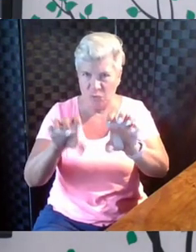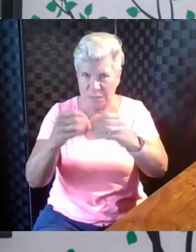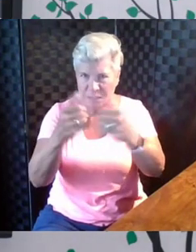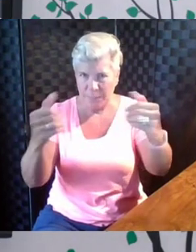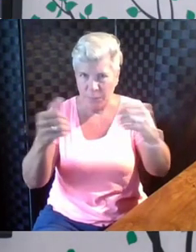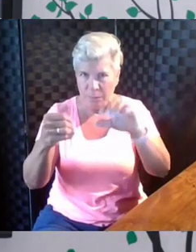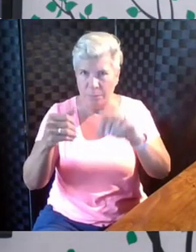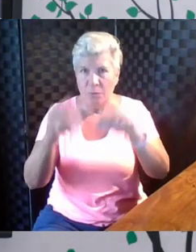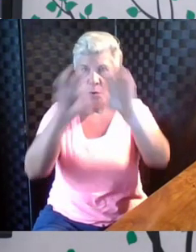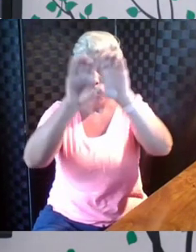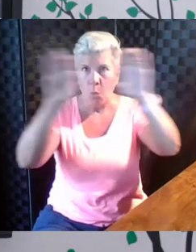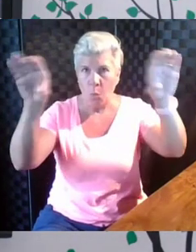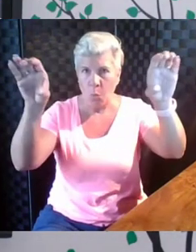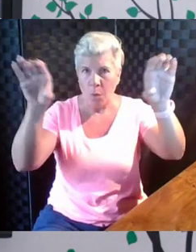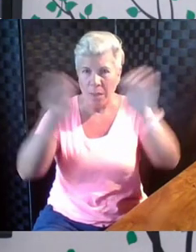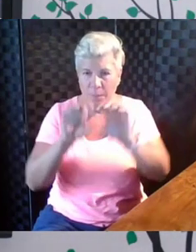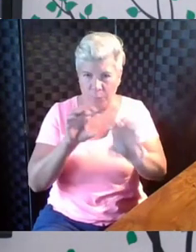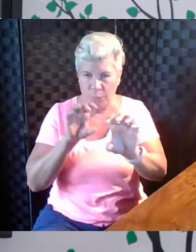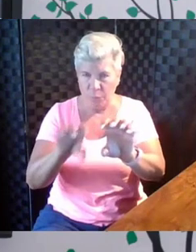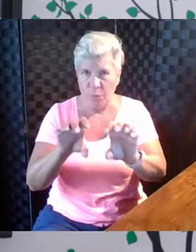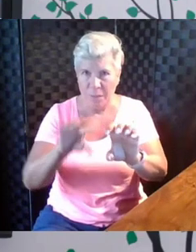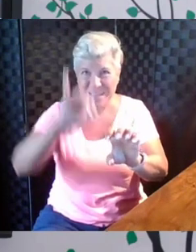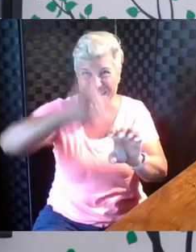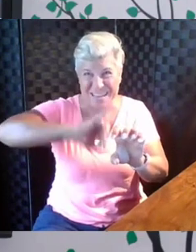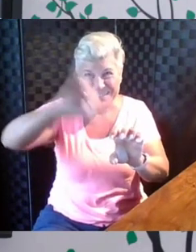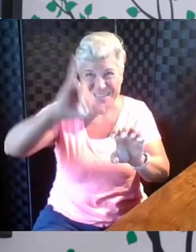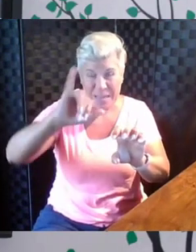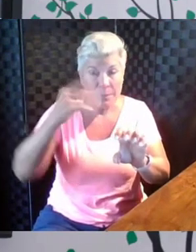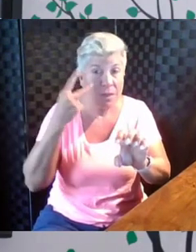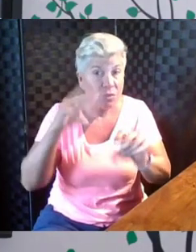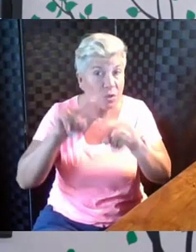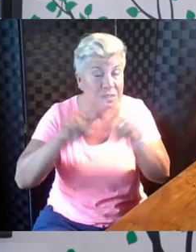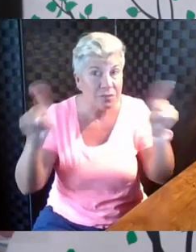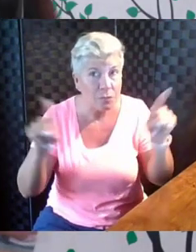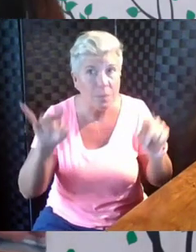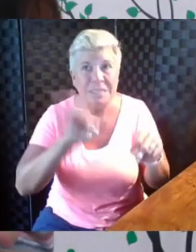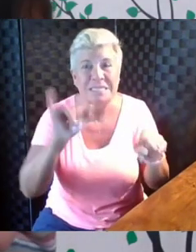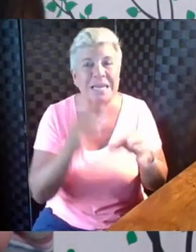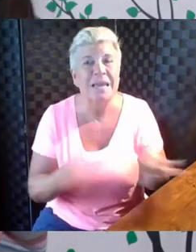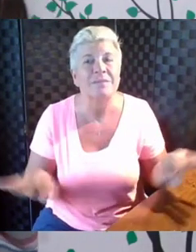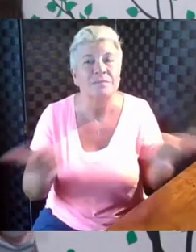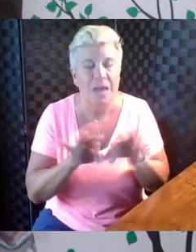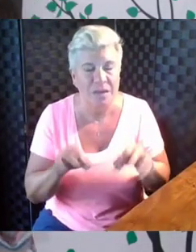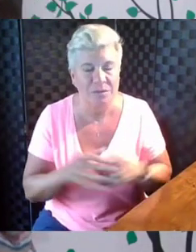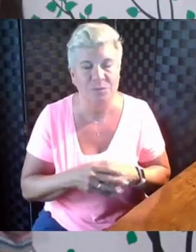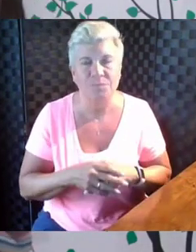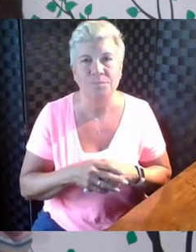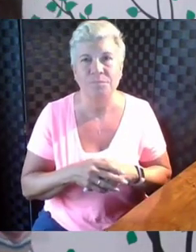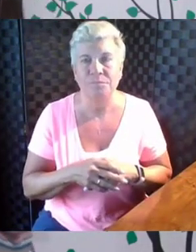pieces. Just the way it looks is different, but it's still the same value.